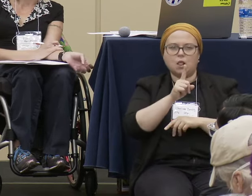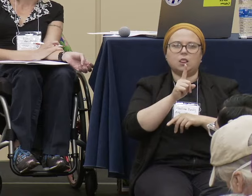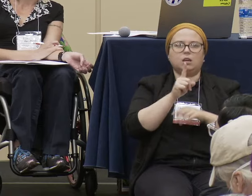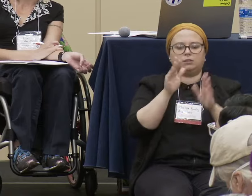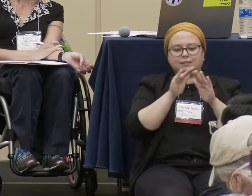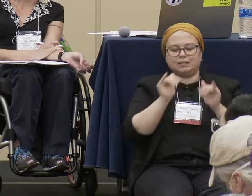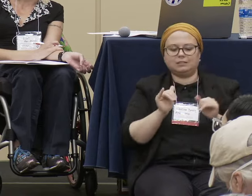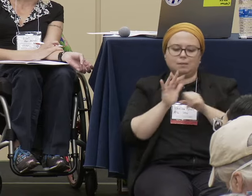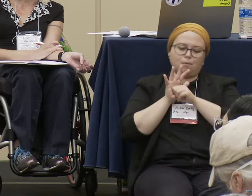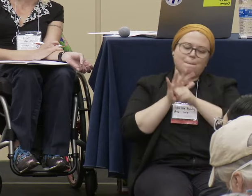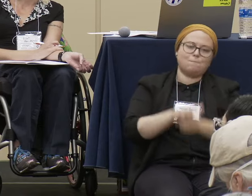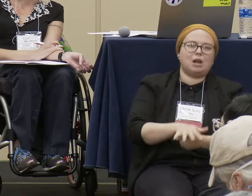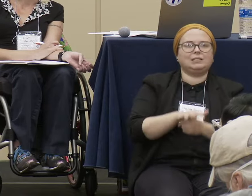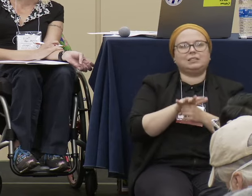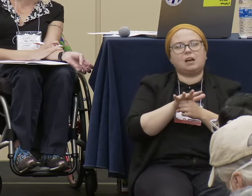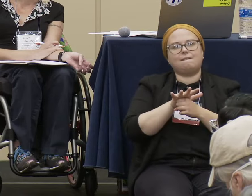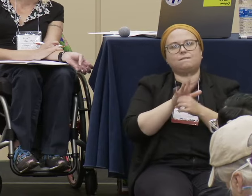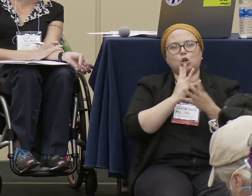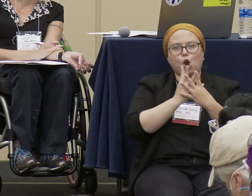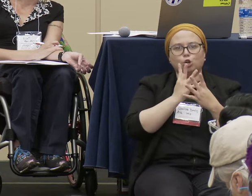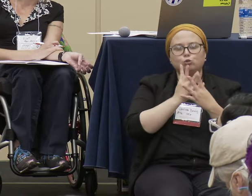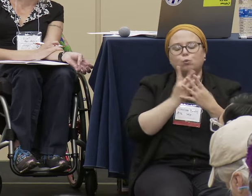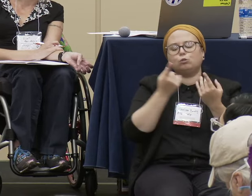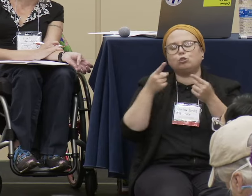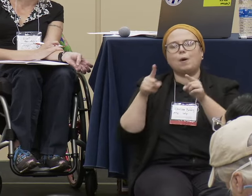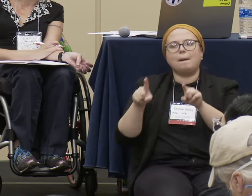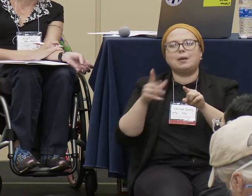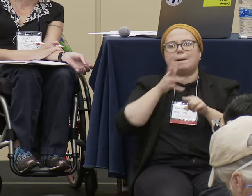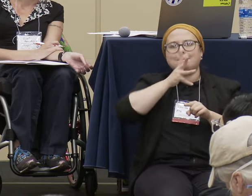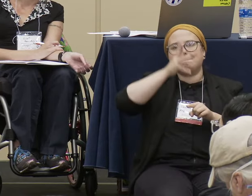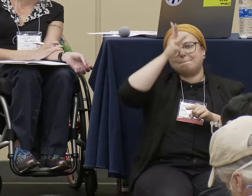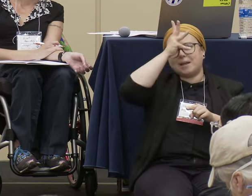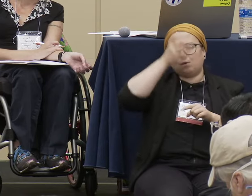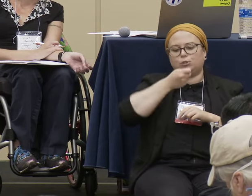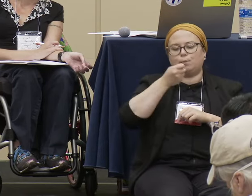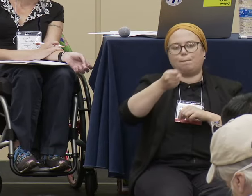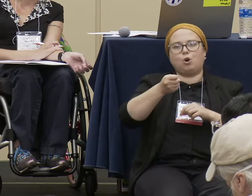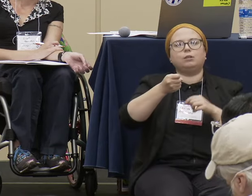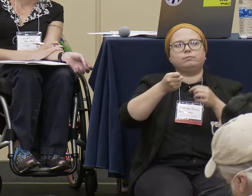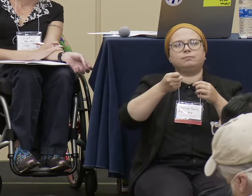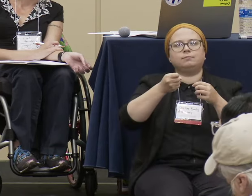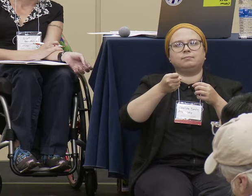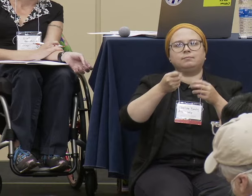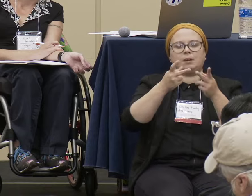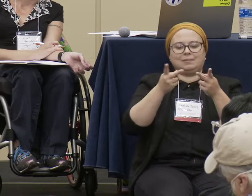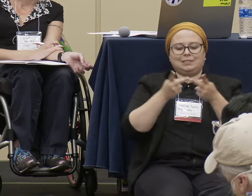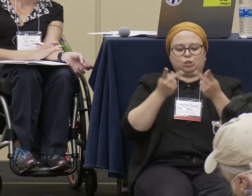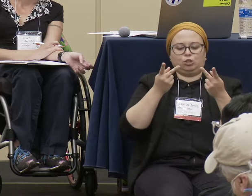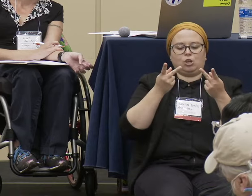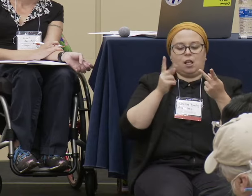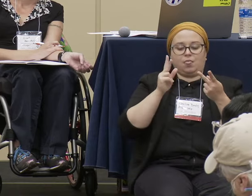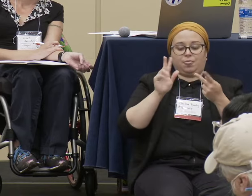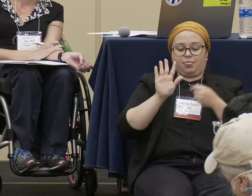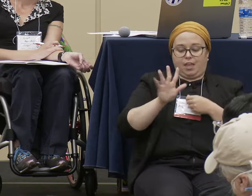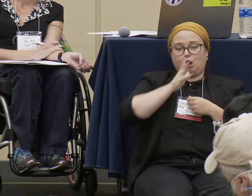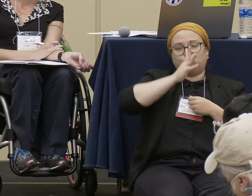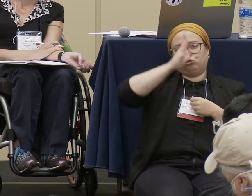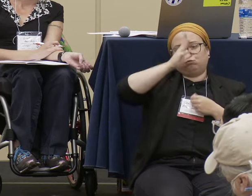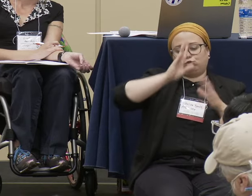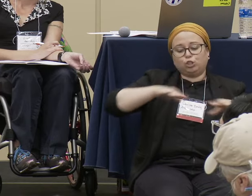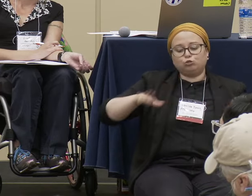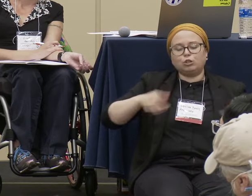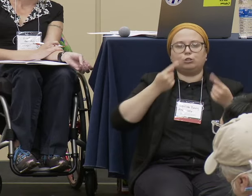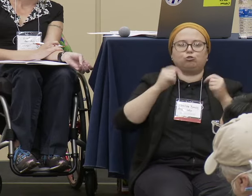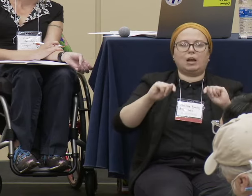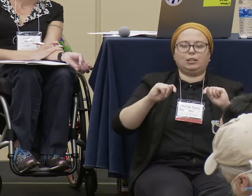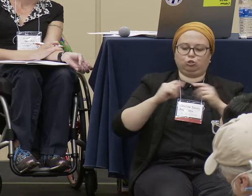And what often happens is parents are put in a position that they're trying to prevent their children from falling into school to prison